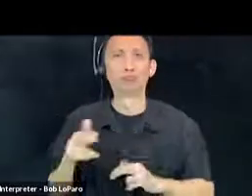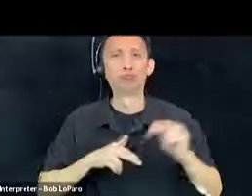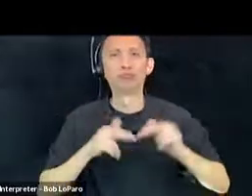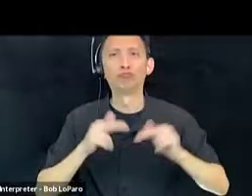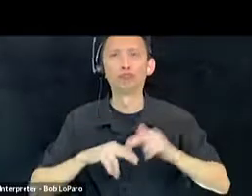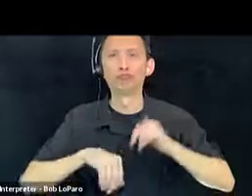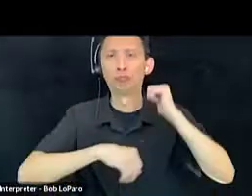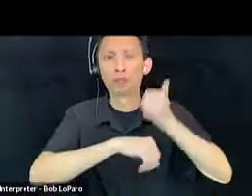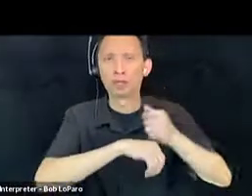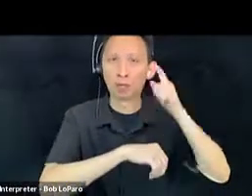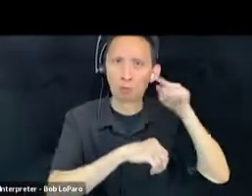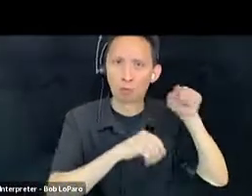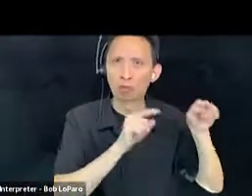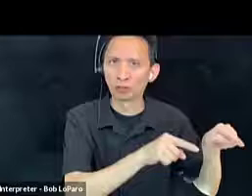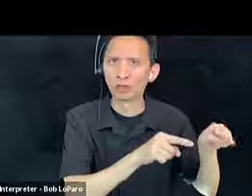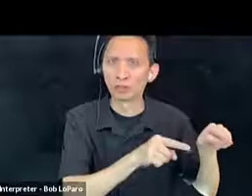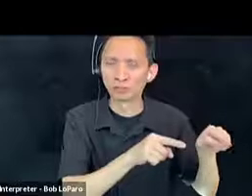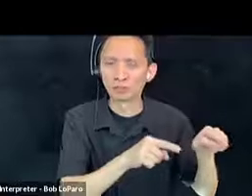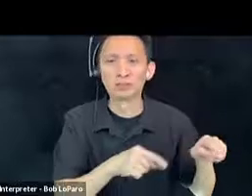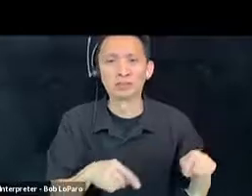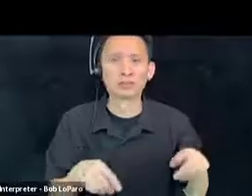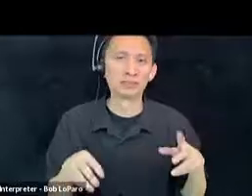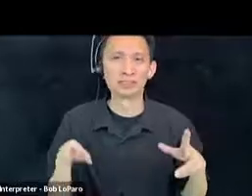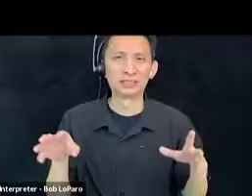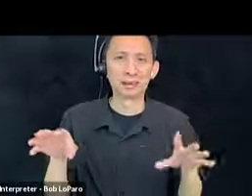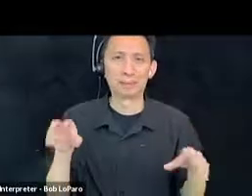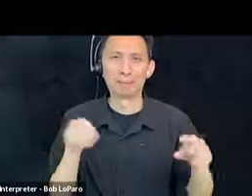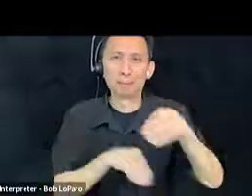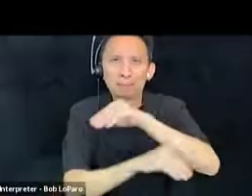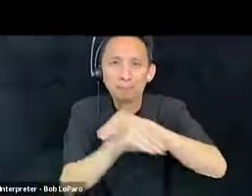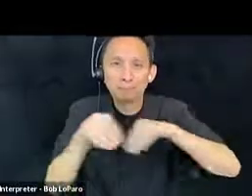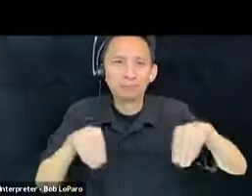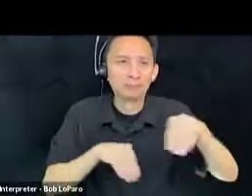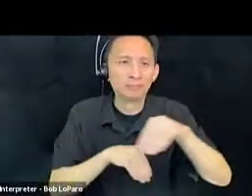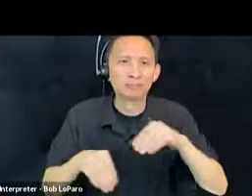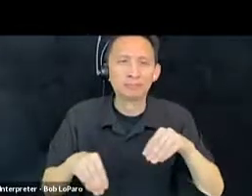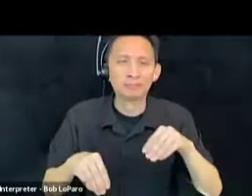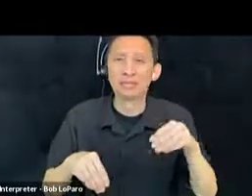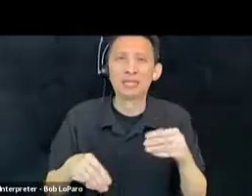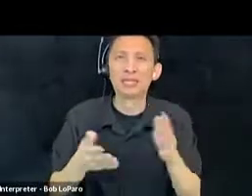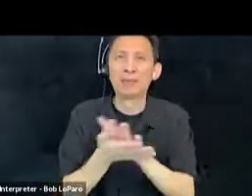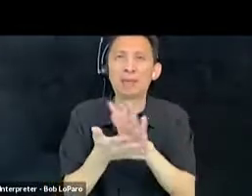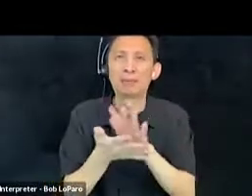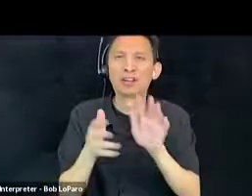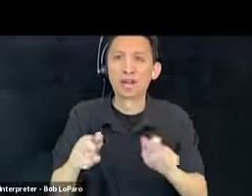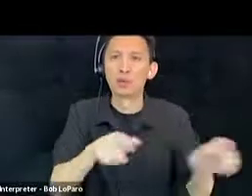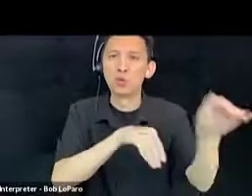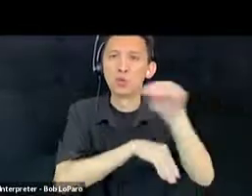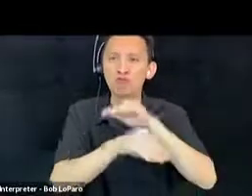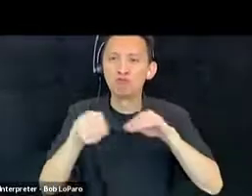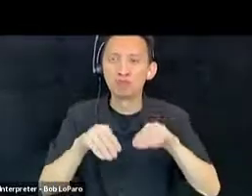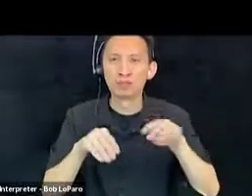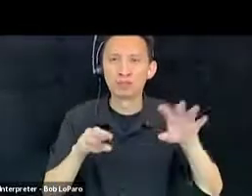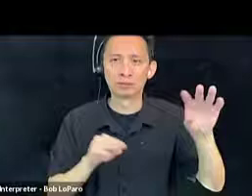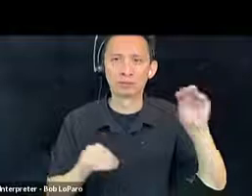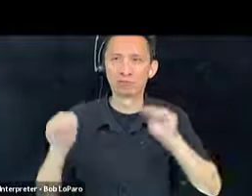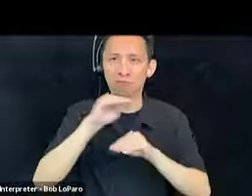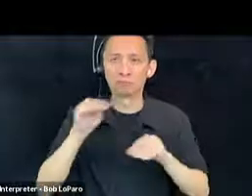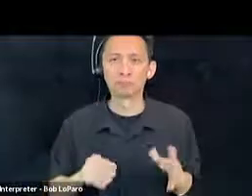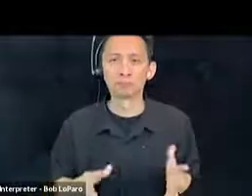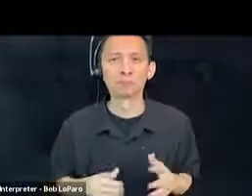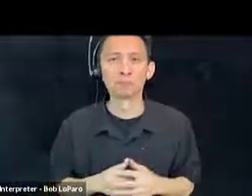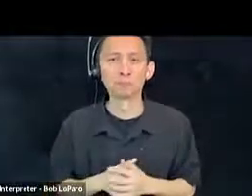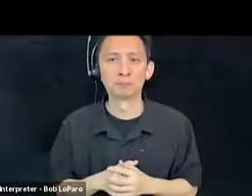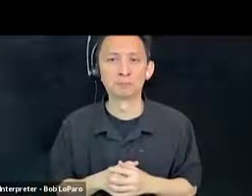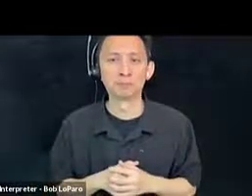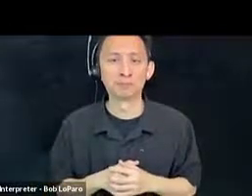this manipulative kind of system that he could move the activities around so it was really um